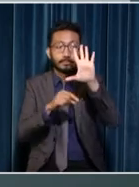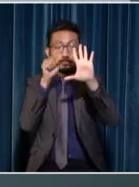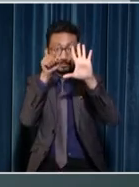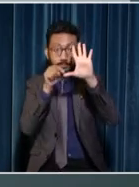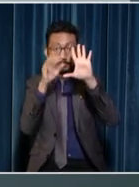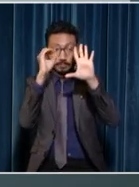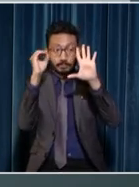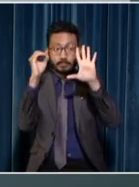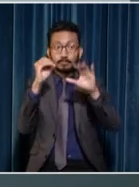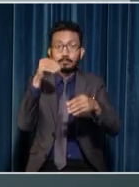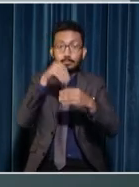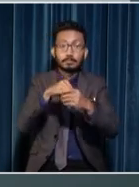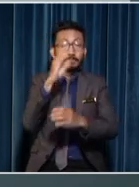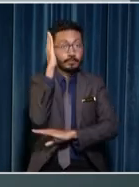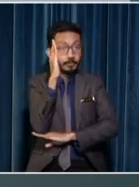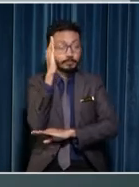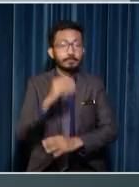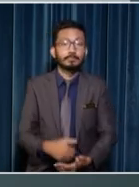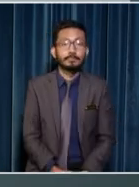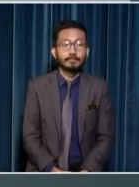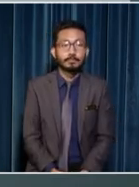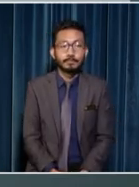5:00 in the afternoon.